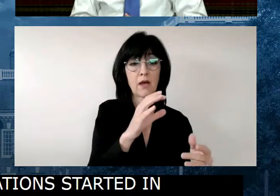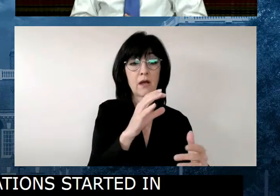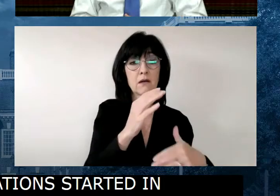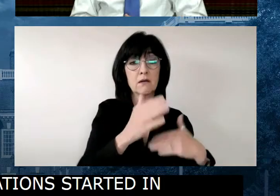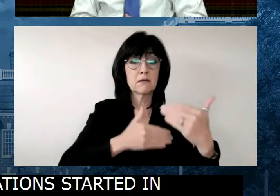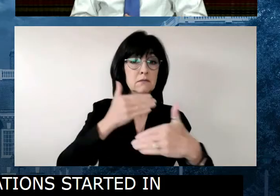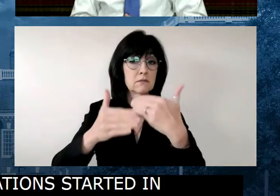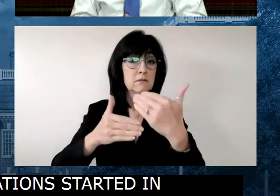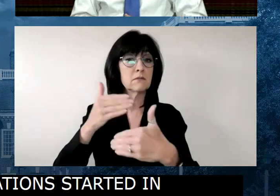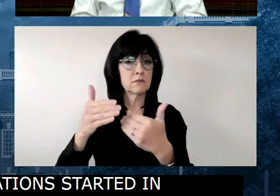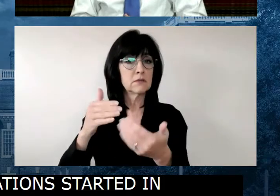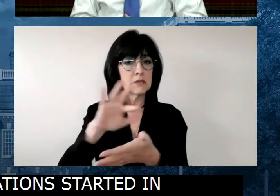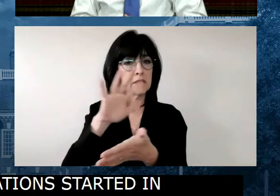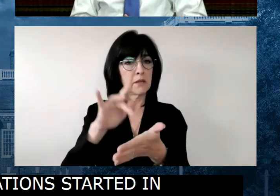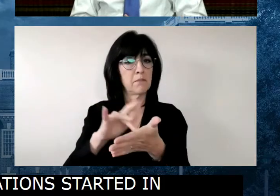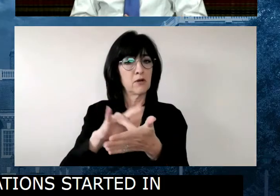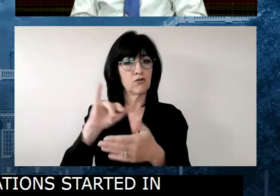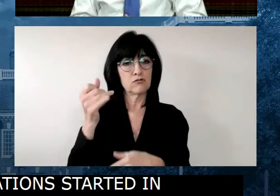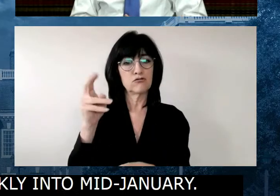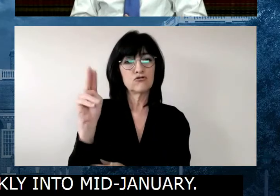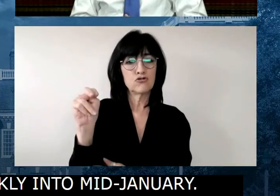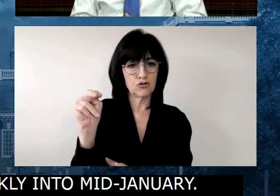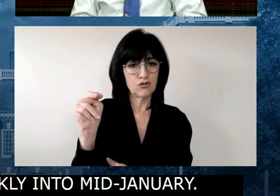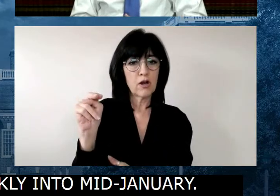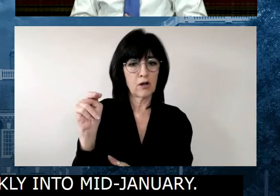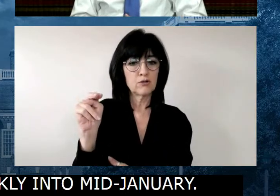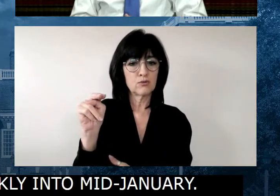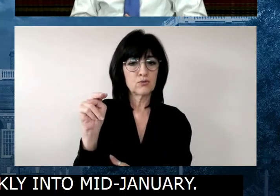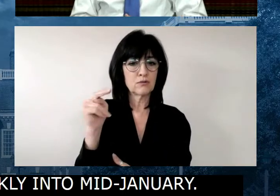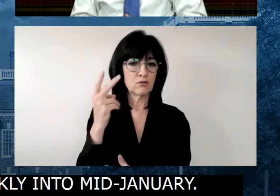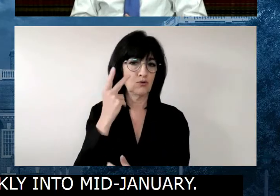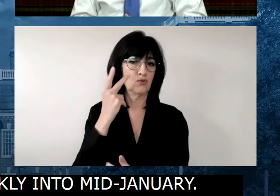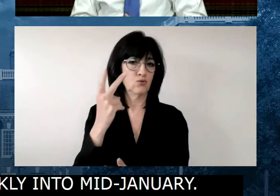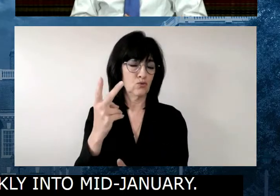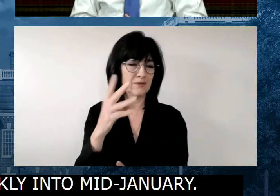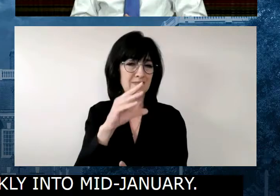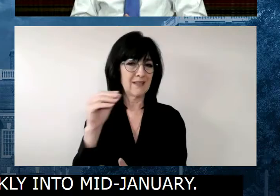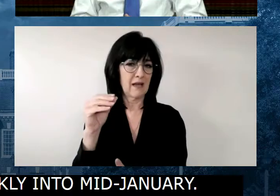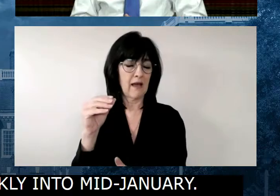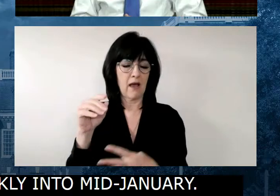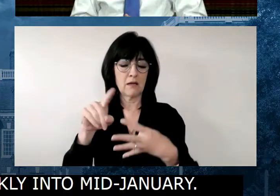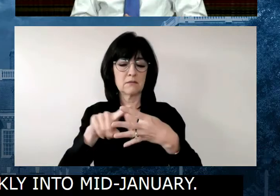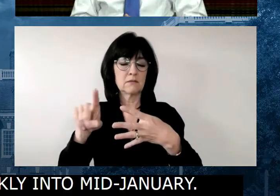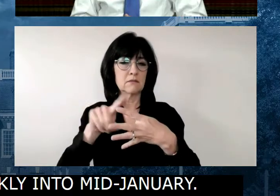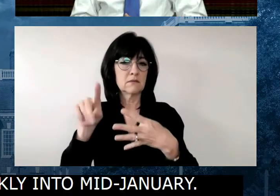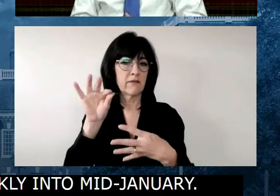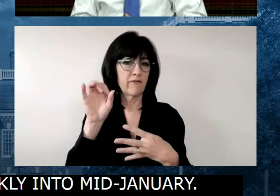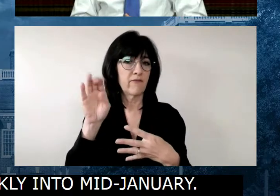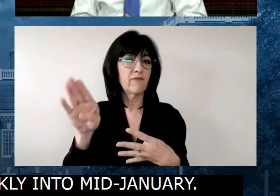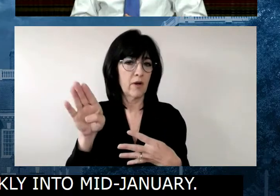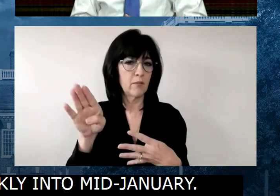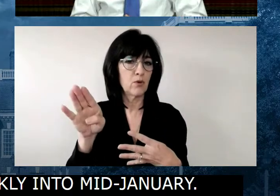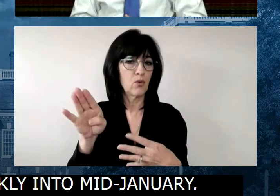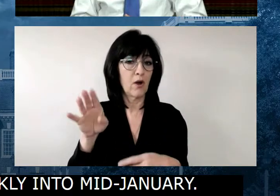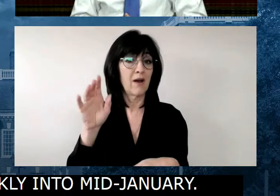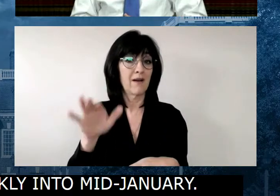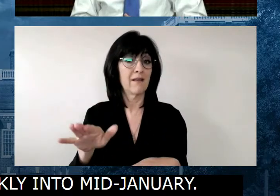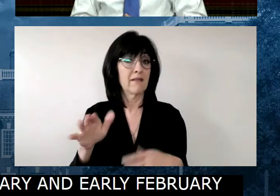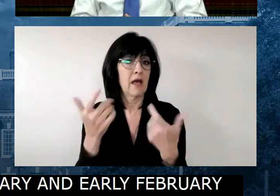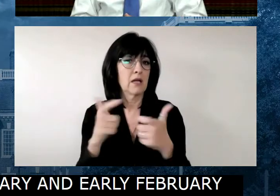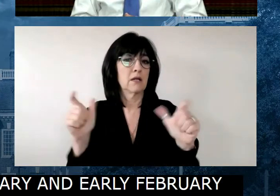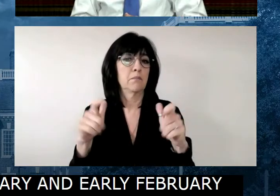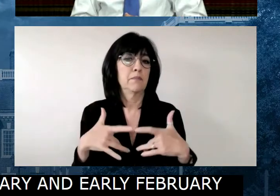can see those 2 peaks in January and early February coincided with some of the big weekend clinics that we had at